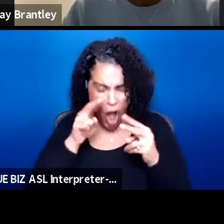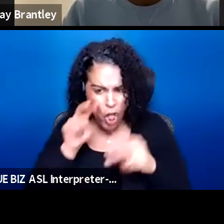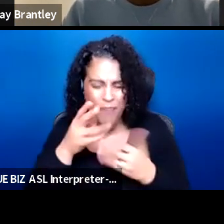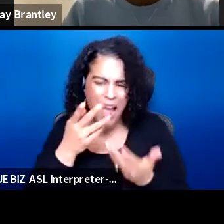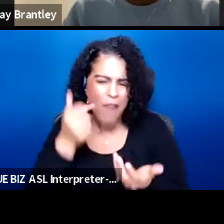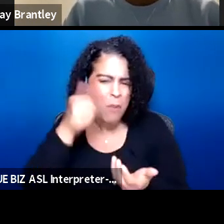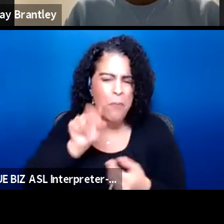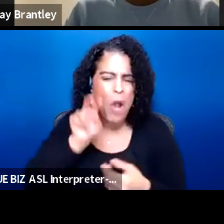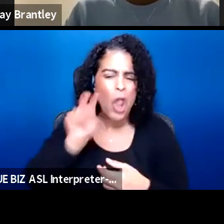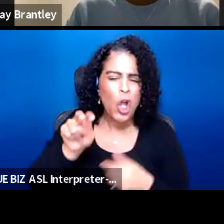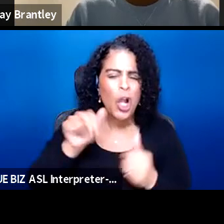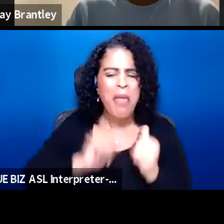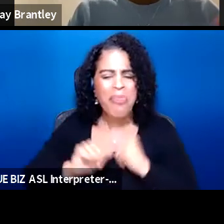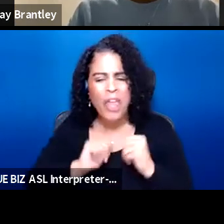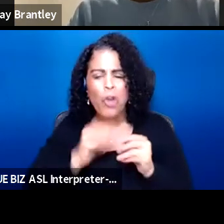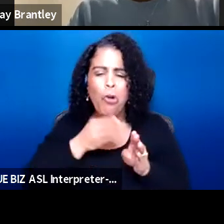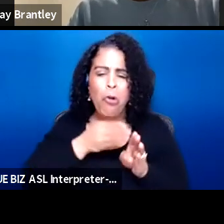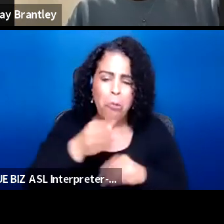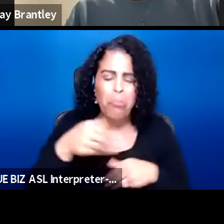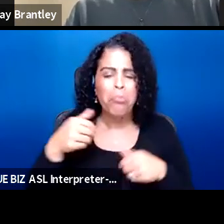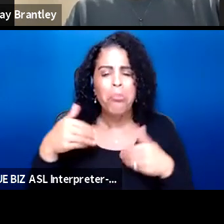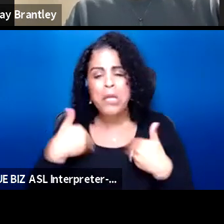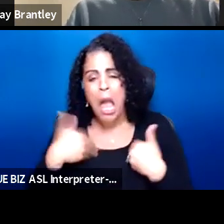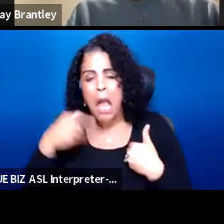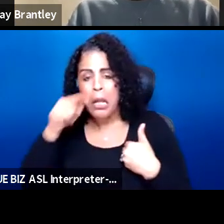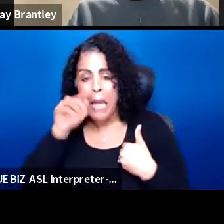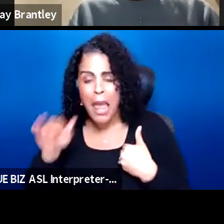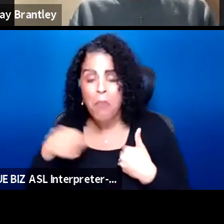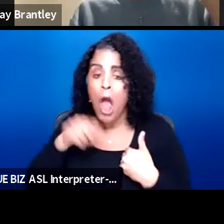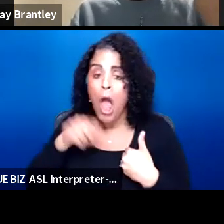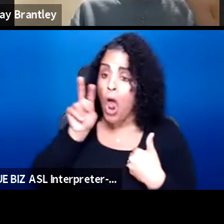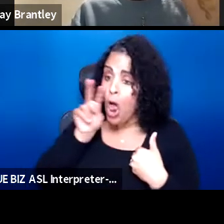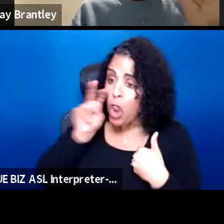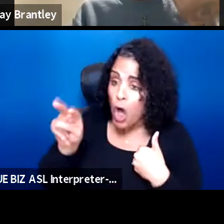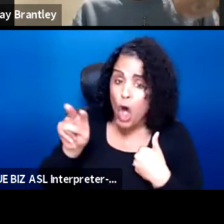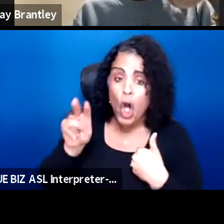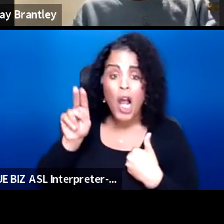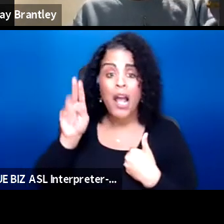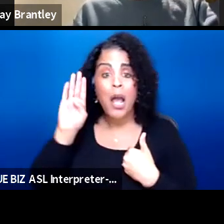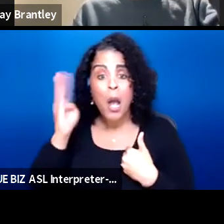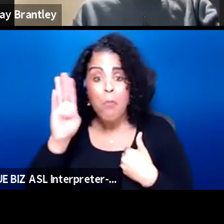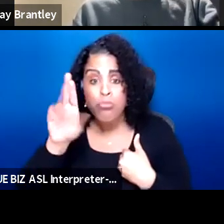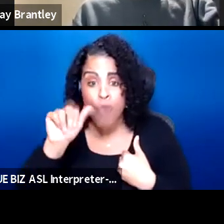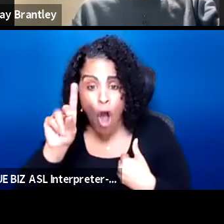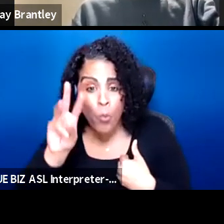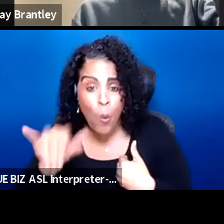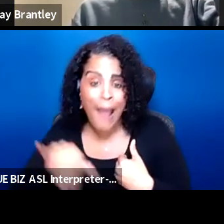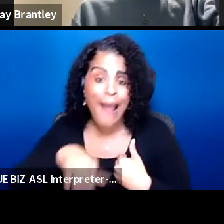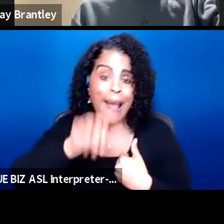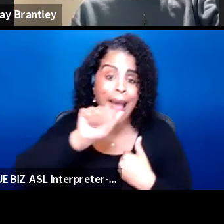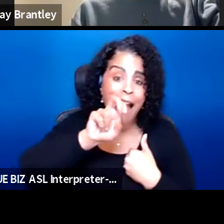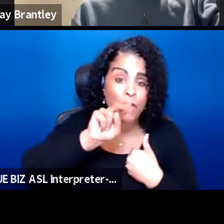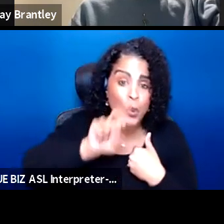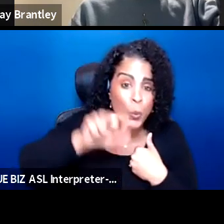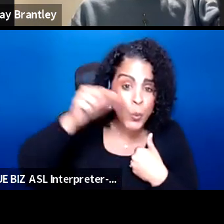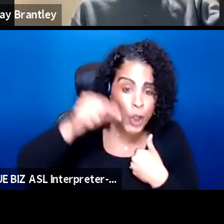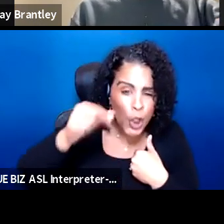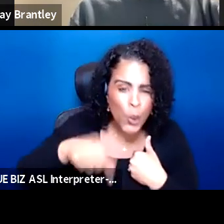point, and when I was a younger kid, often looked at Broadway, often looked at Avenue Q, often looked at Annie, and you